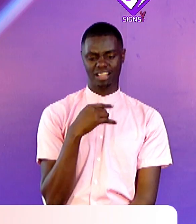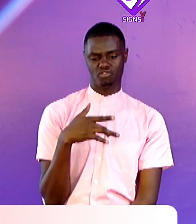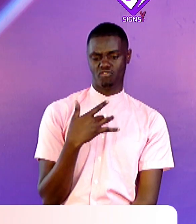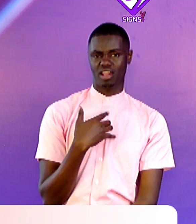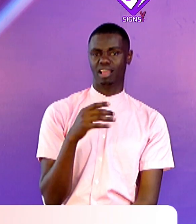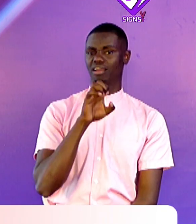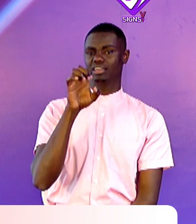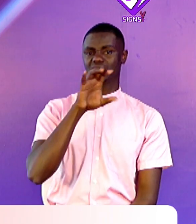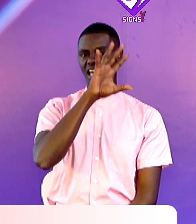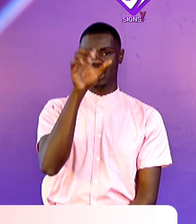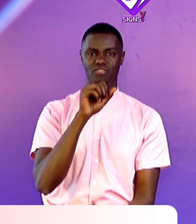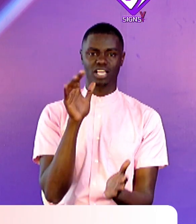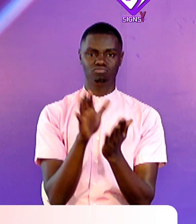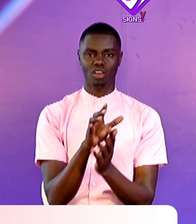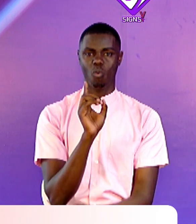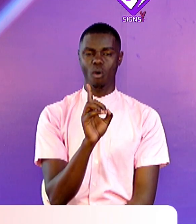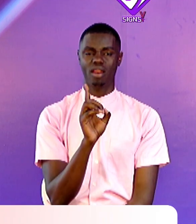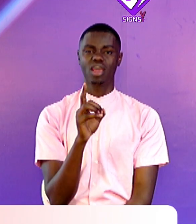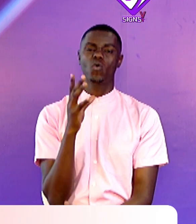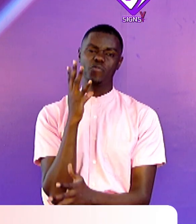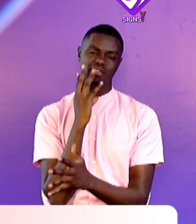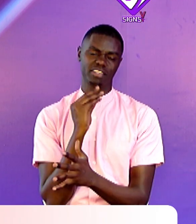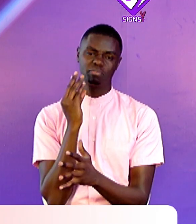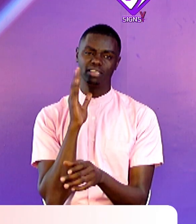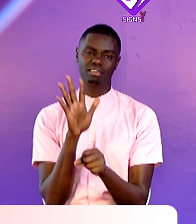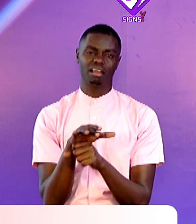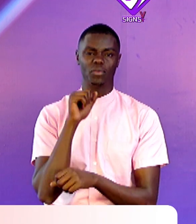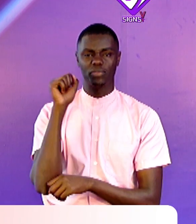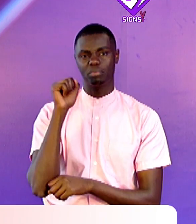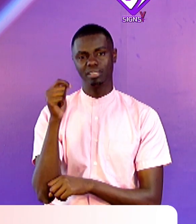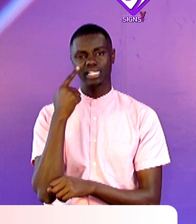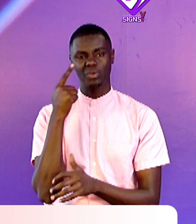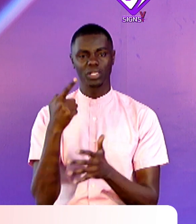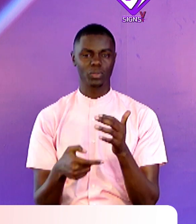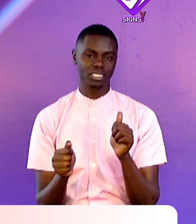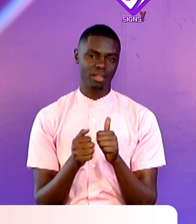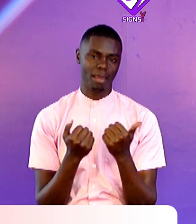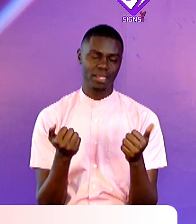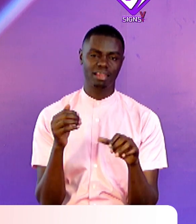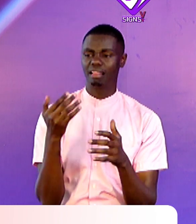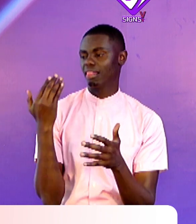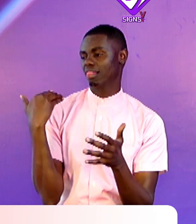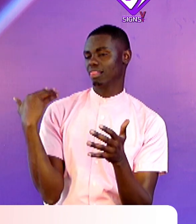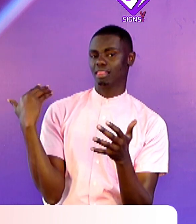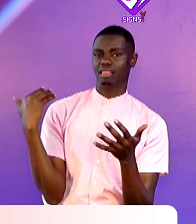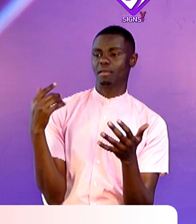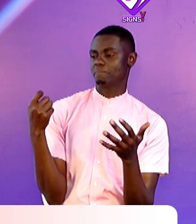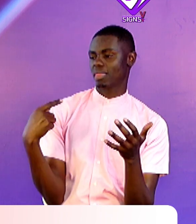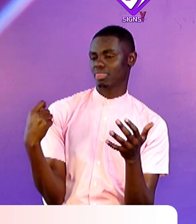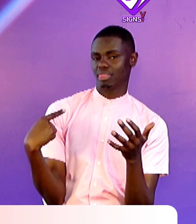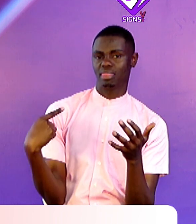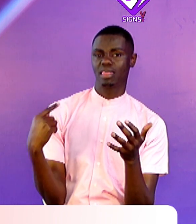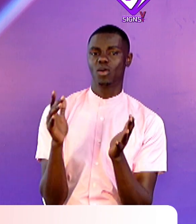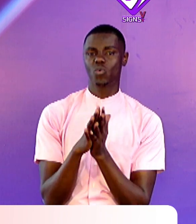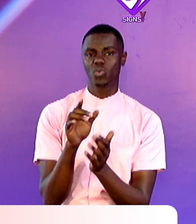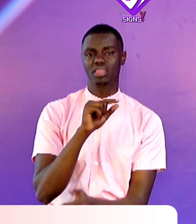one. You know, we have been through a lot of politics. Look at what has been happening in the past few months with